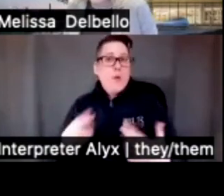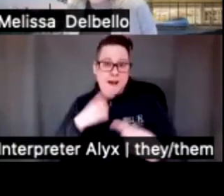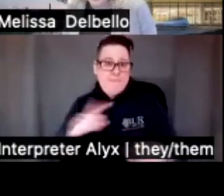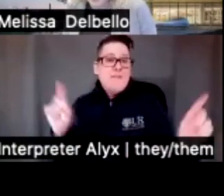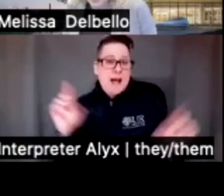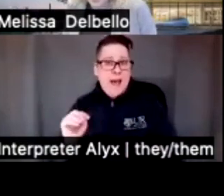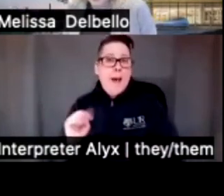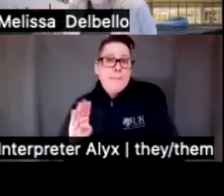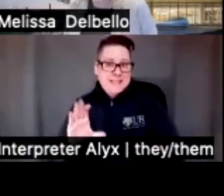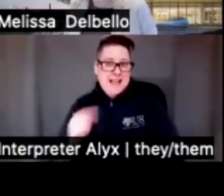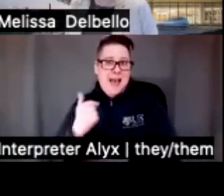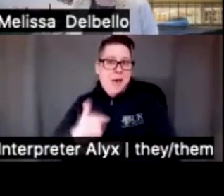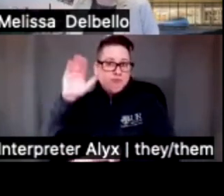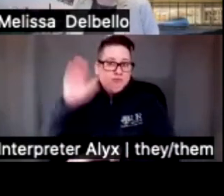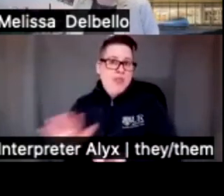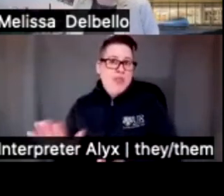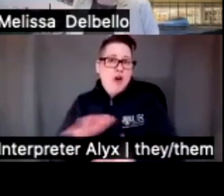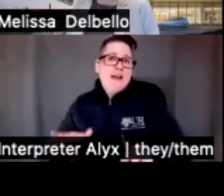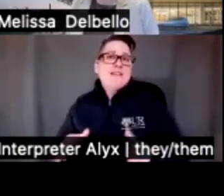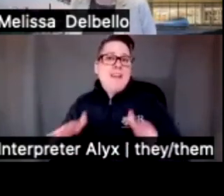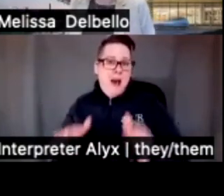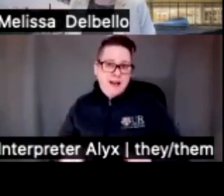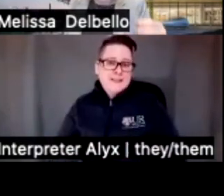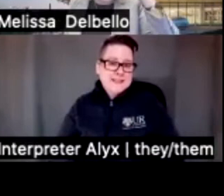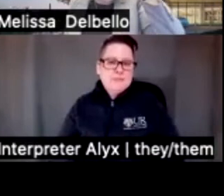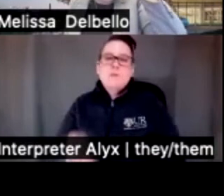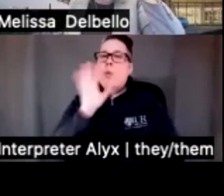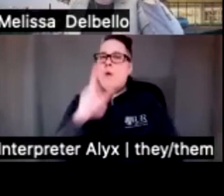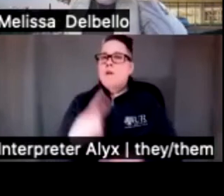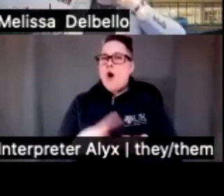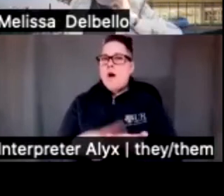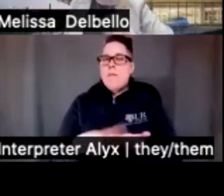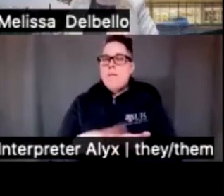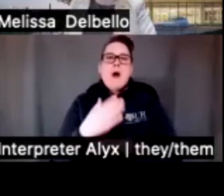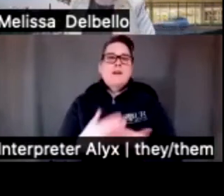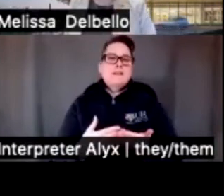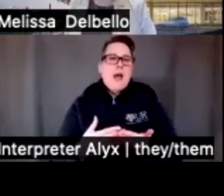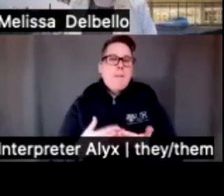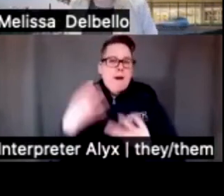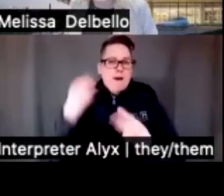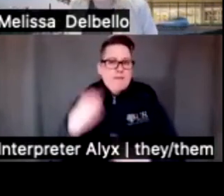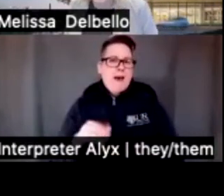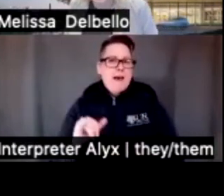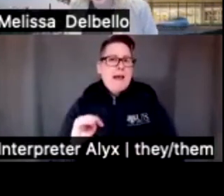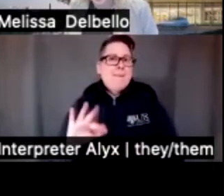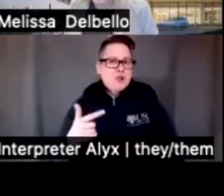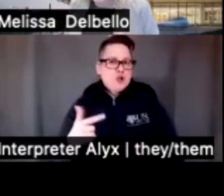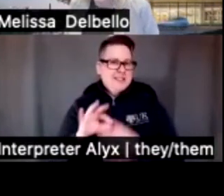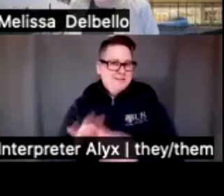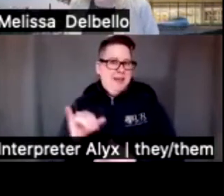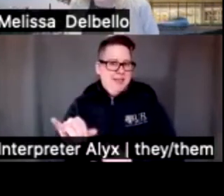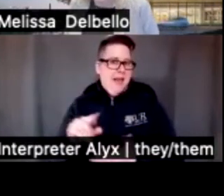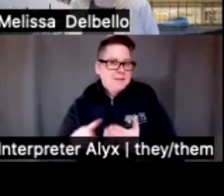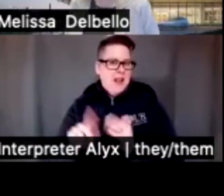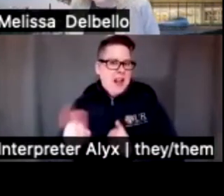reduce anxiety in this population. And we'll talk about some of our imaging findings from that study later on,